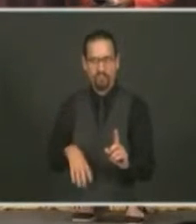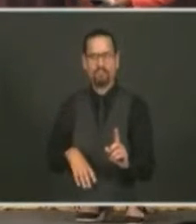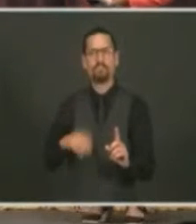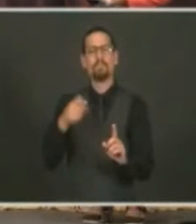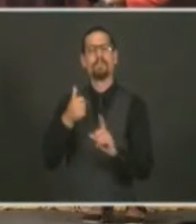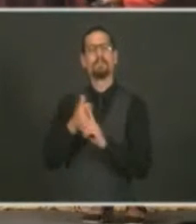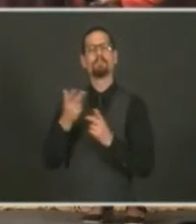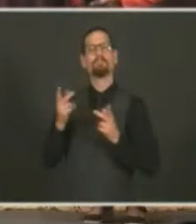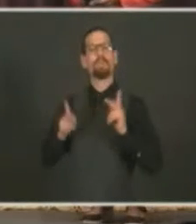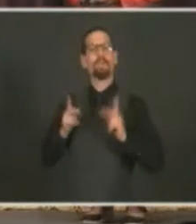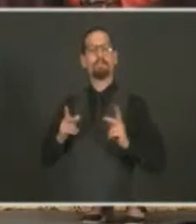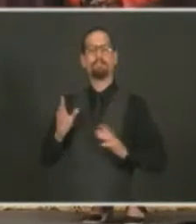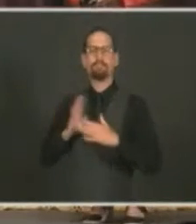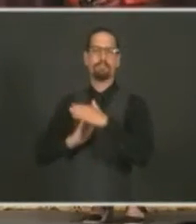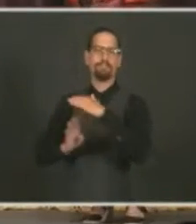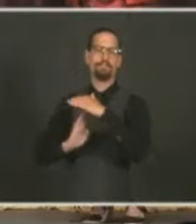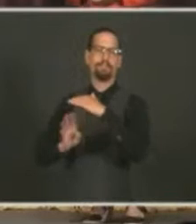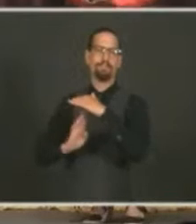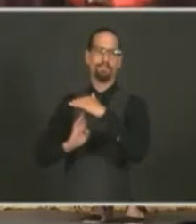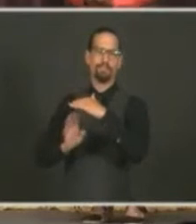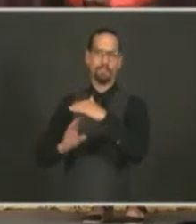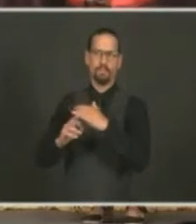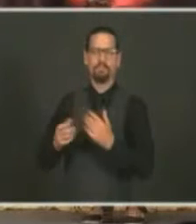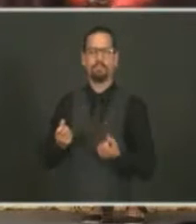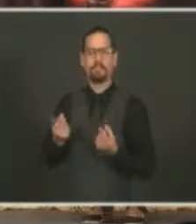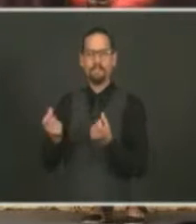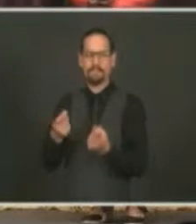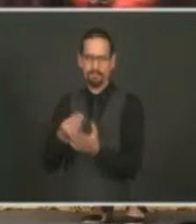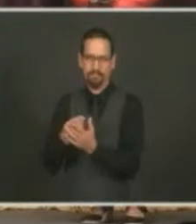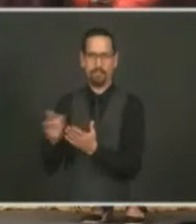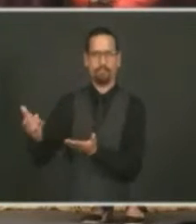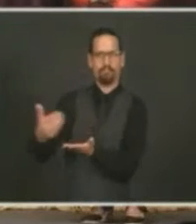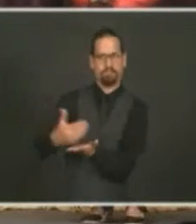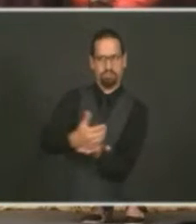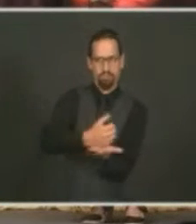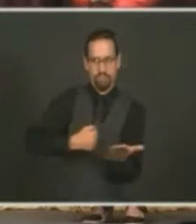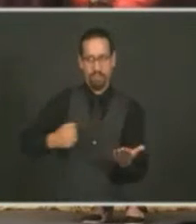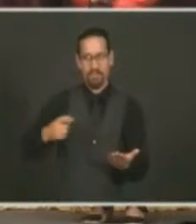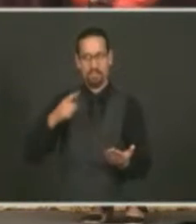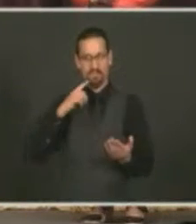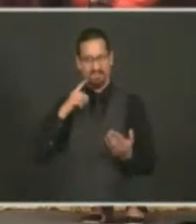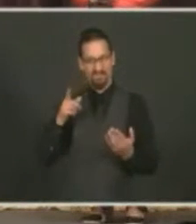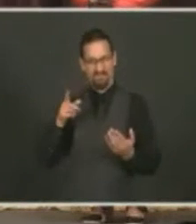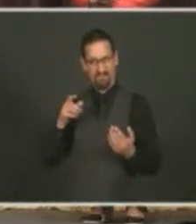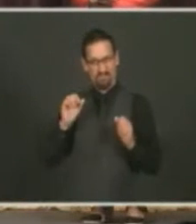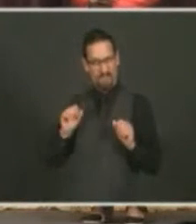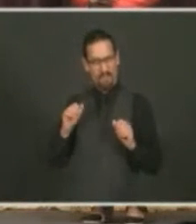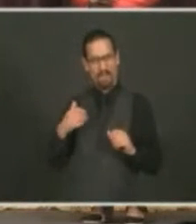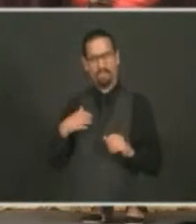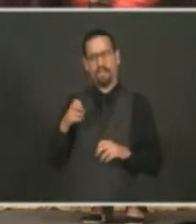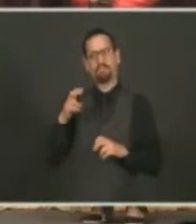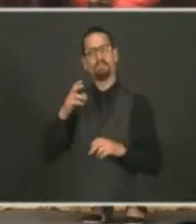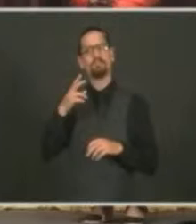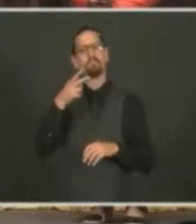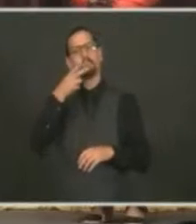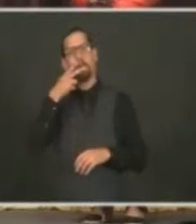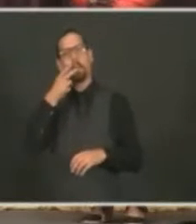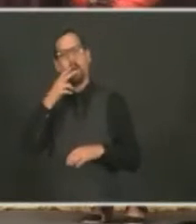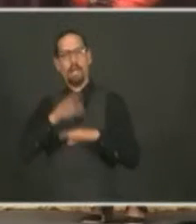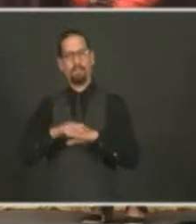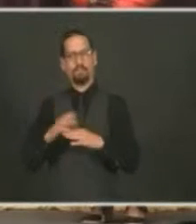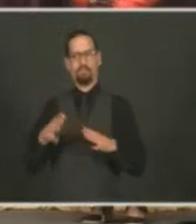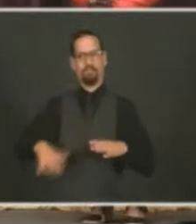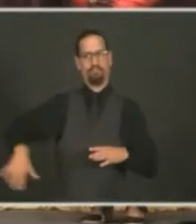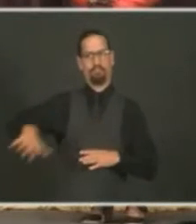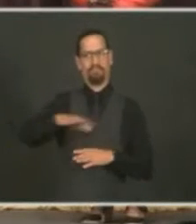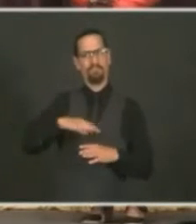dollar. So they've got a monopoly. They've got the ability to have smoking on premise. They receive millions of dollars in marketing subsidies